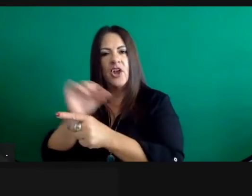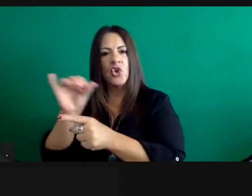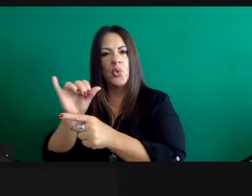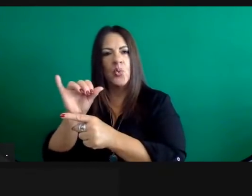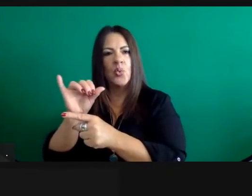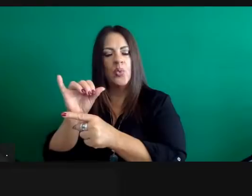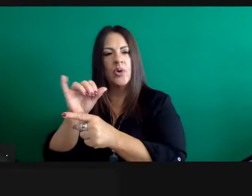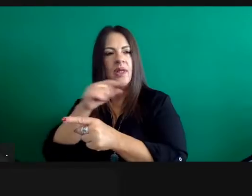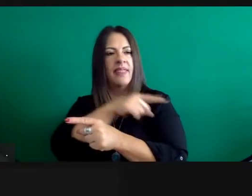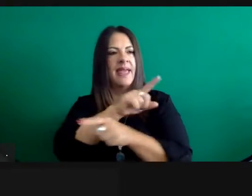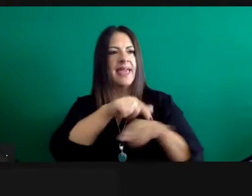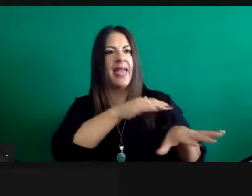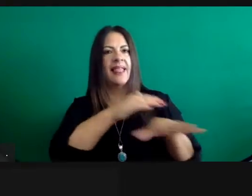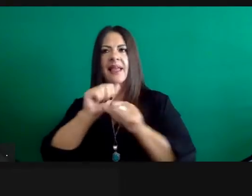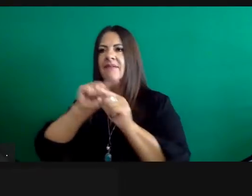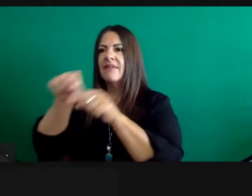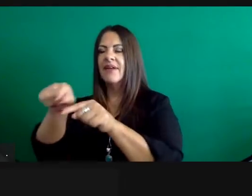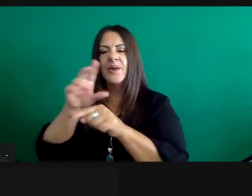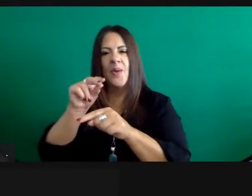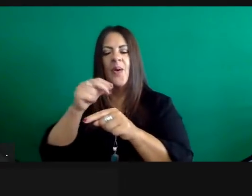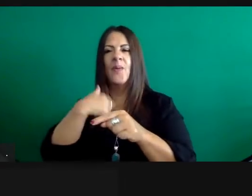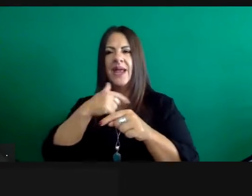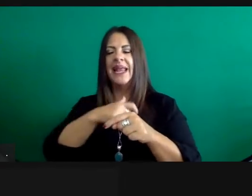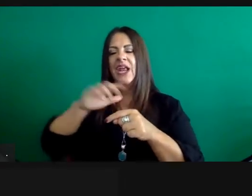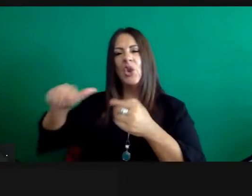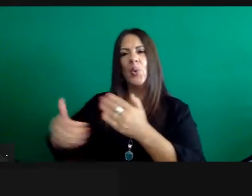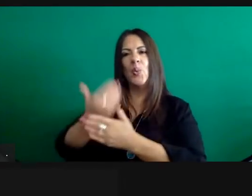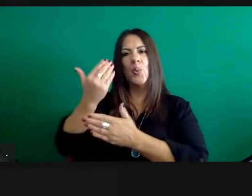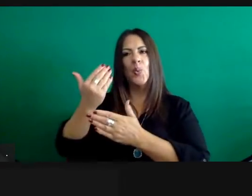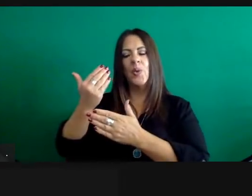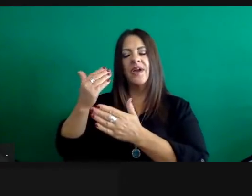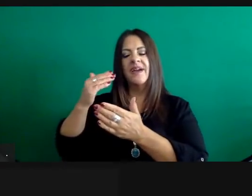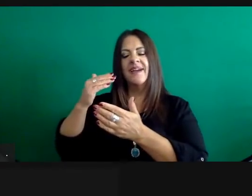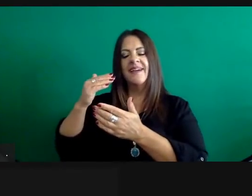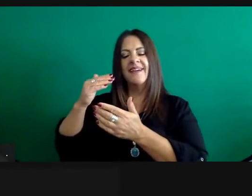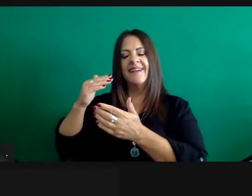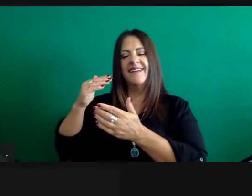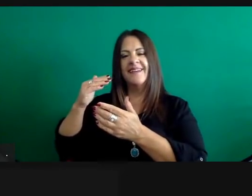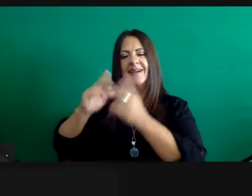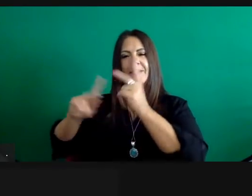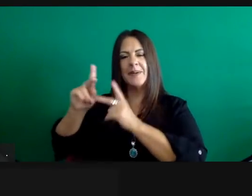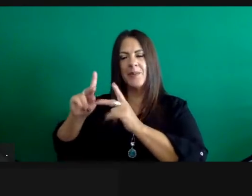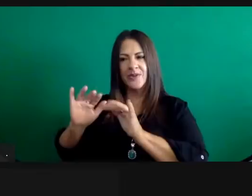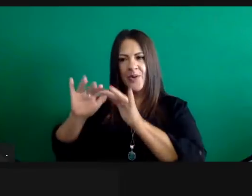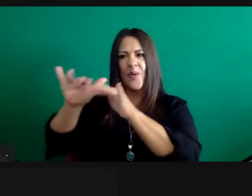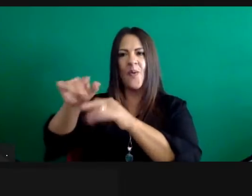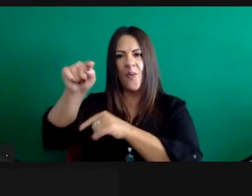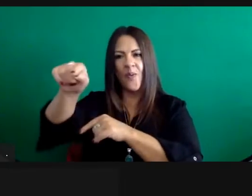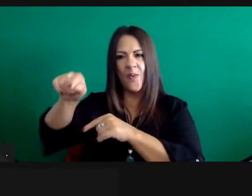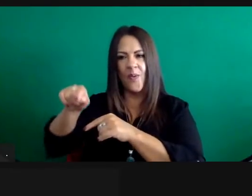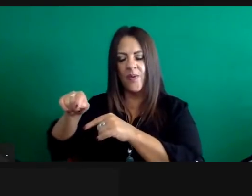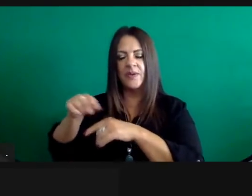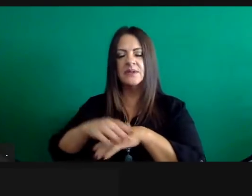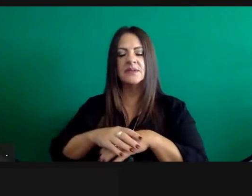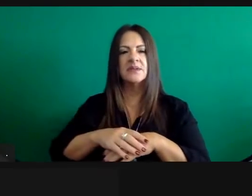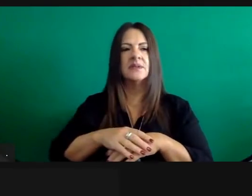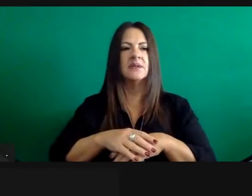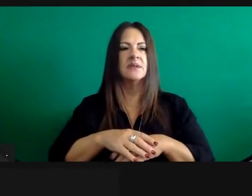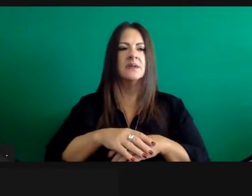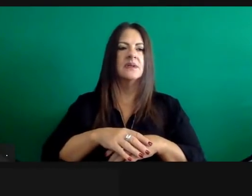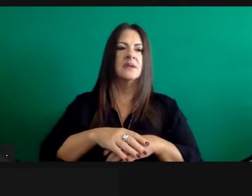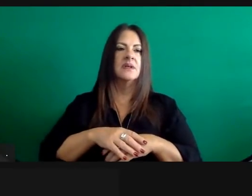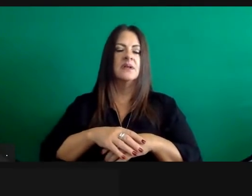we can, depend on our federal partners to help us staff up. But that's a very different need than the need for additional